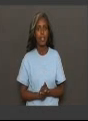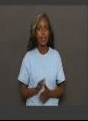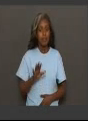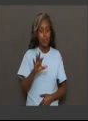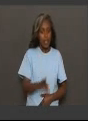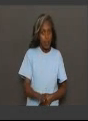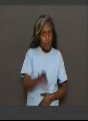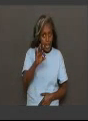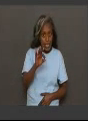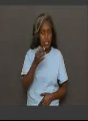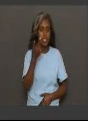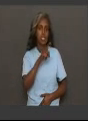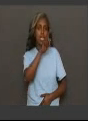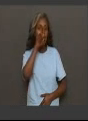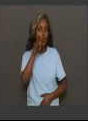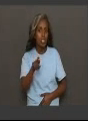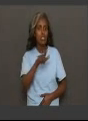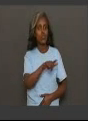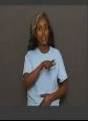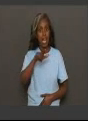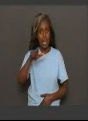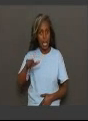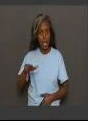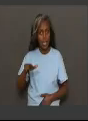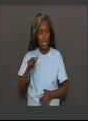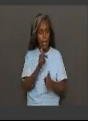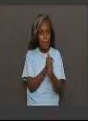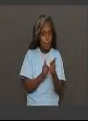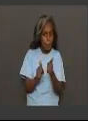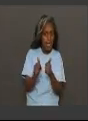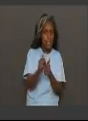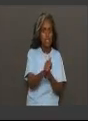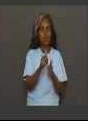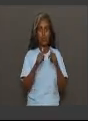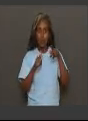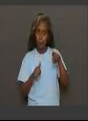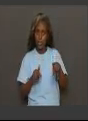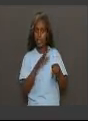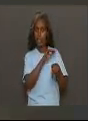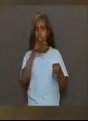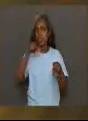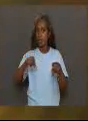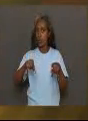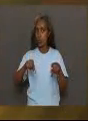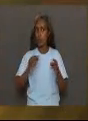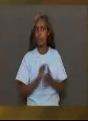Find the equation of a line passing through P and Q.